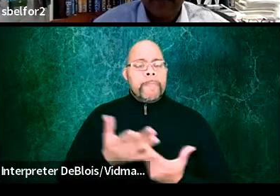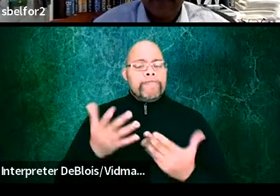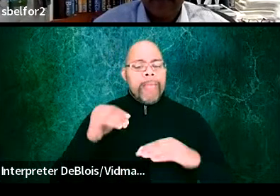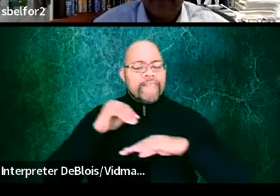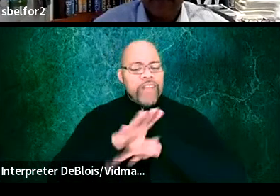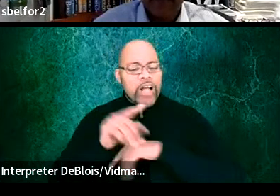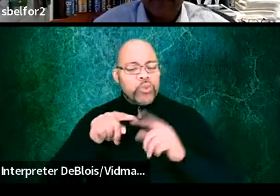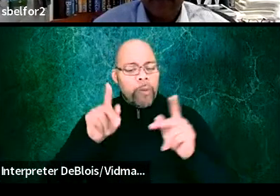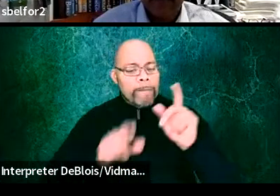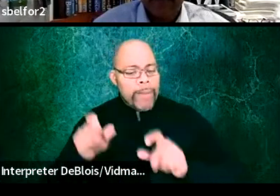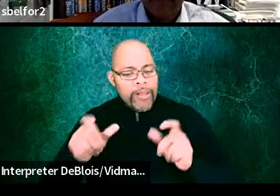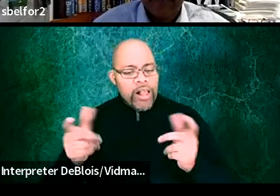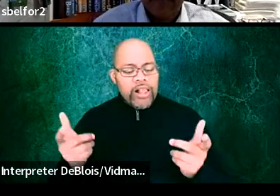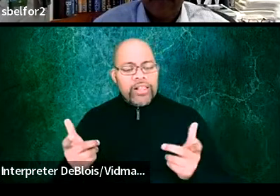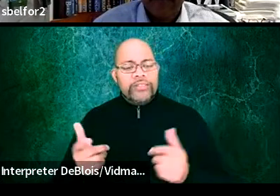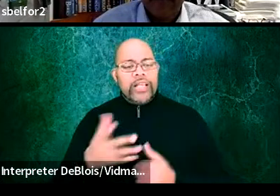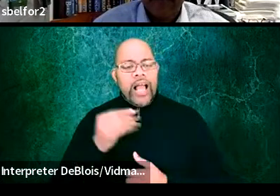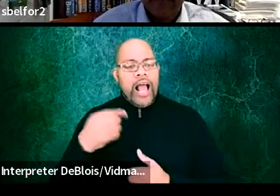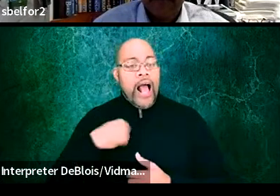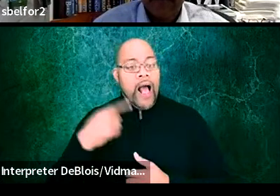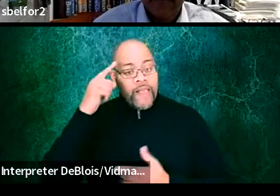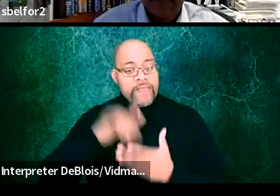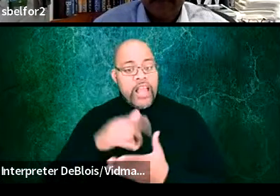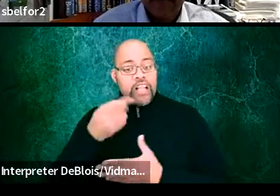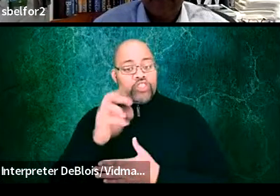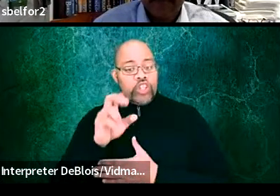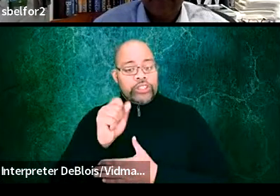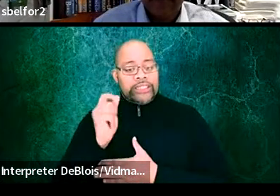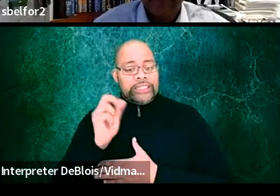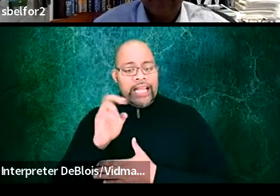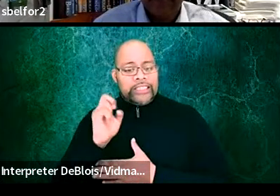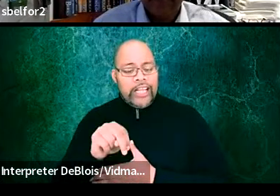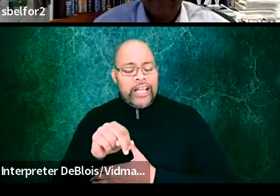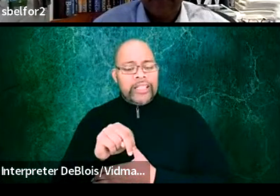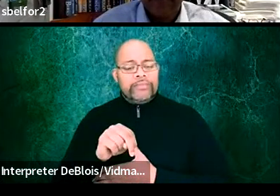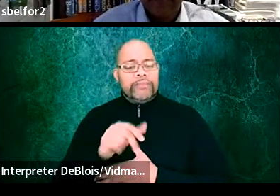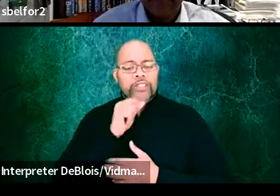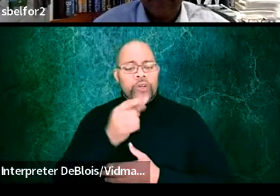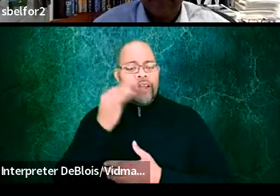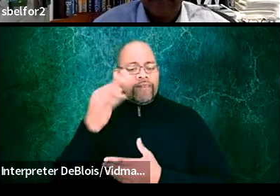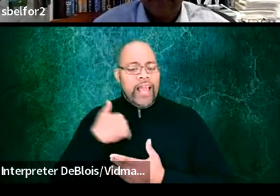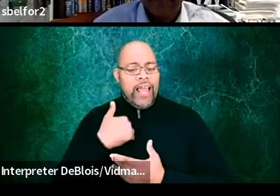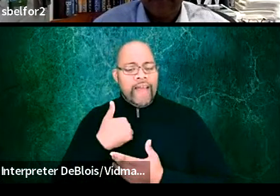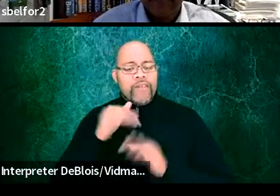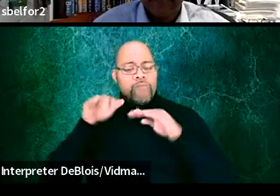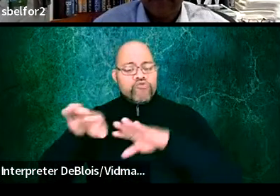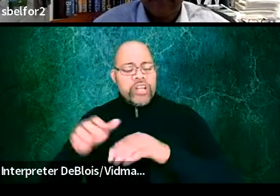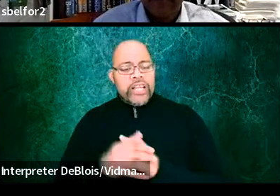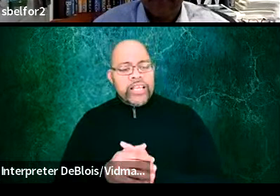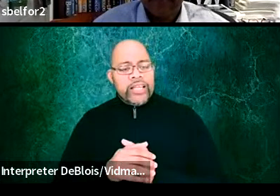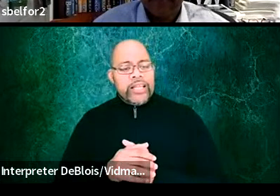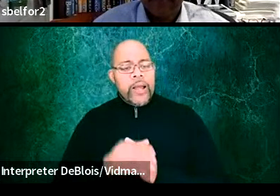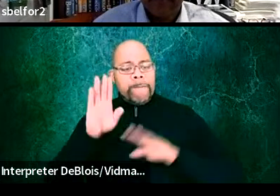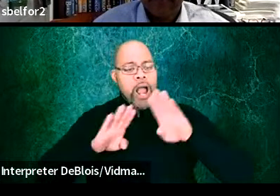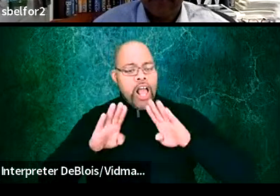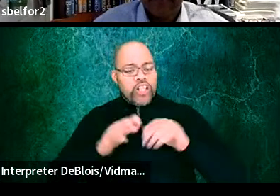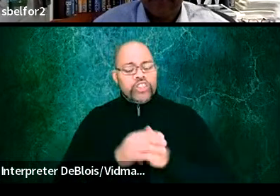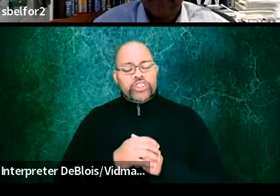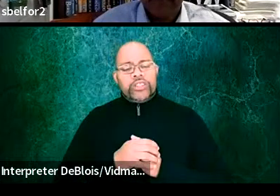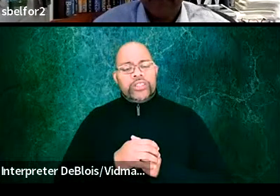advise to people? And I think Dr. Stanton, I'm not sure if there's a marine